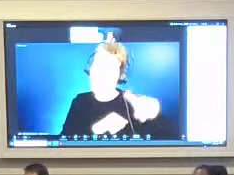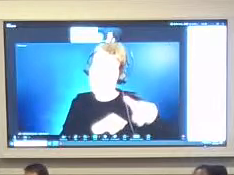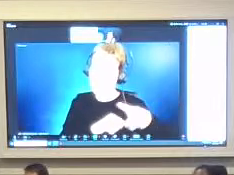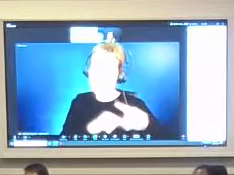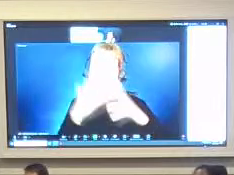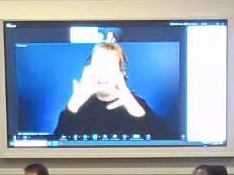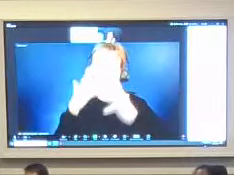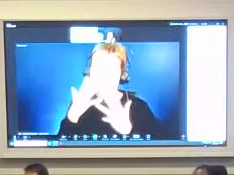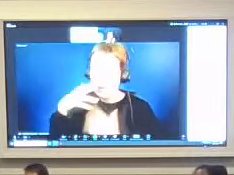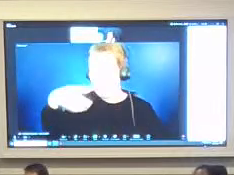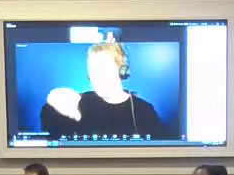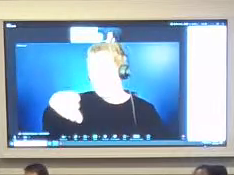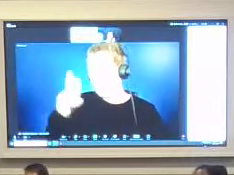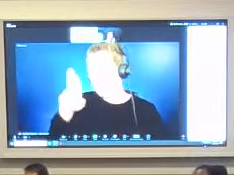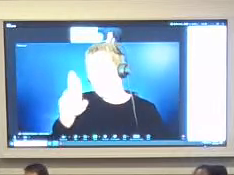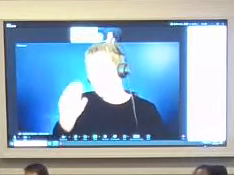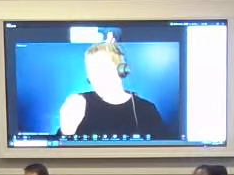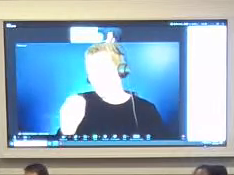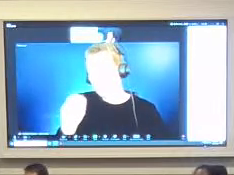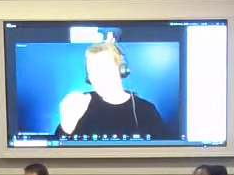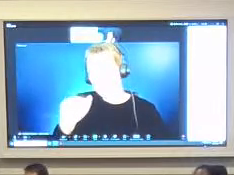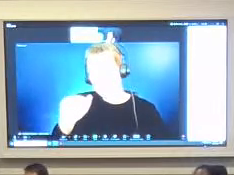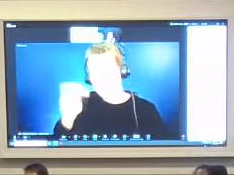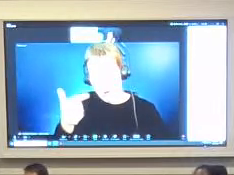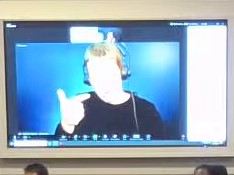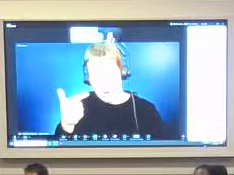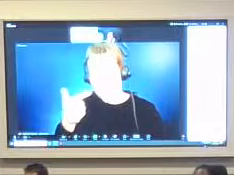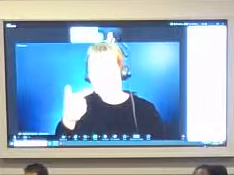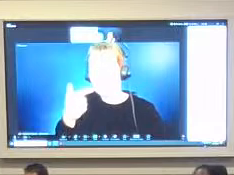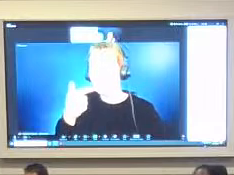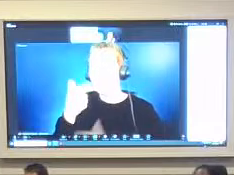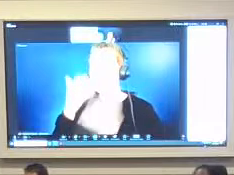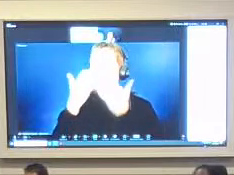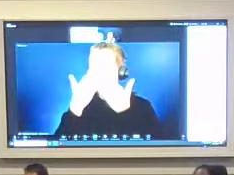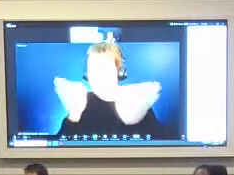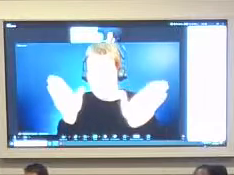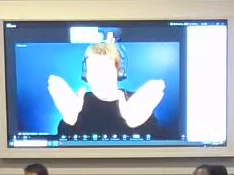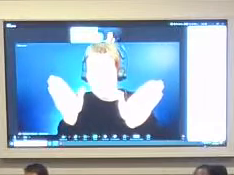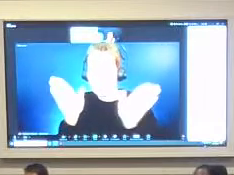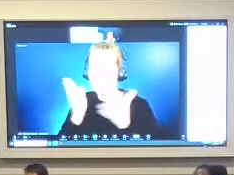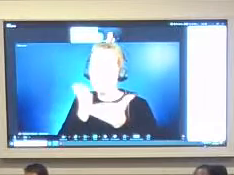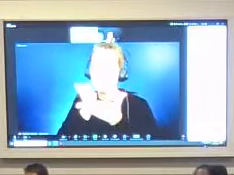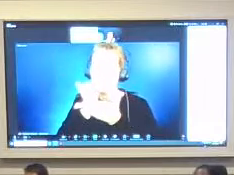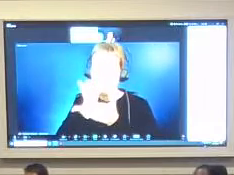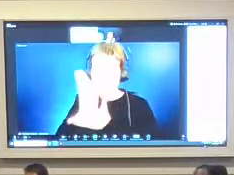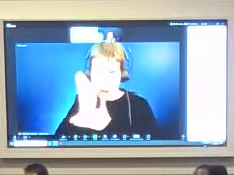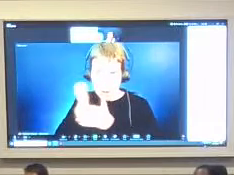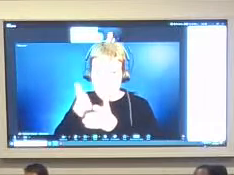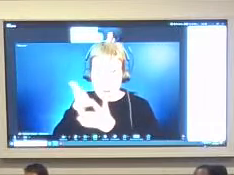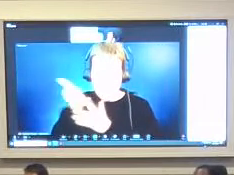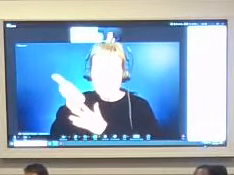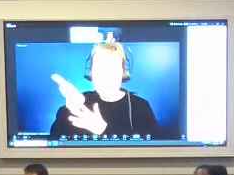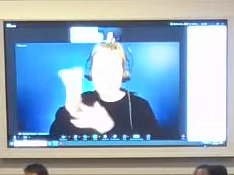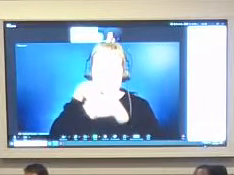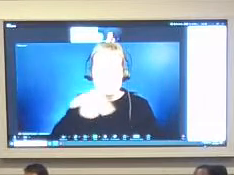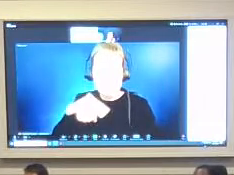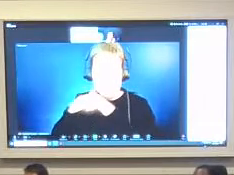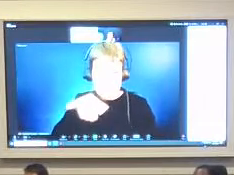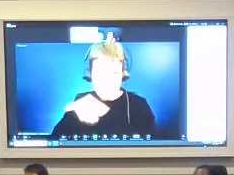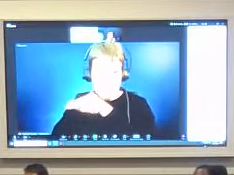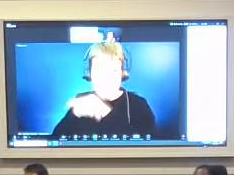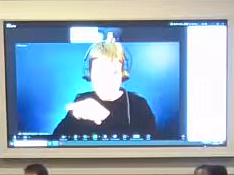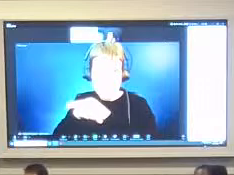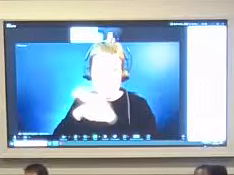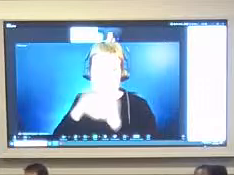public right-of-way accessibility guideline that's been in the works for 10 years, but it was